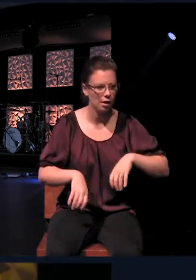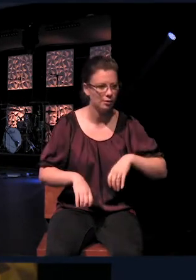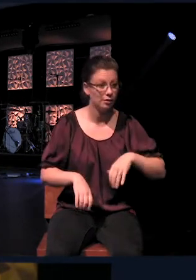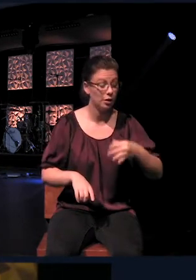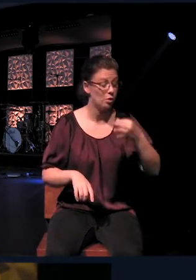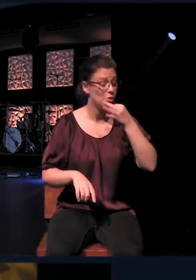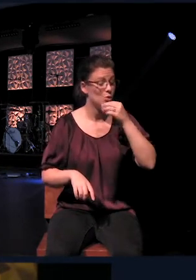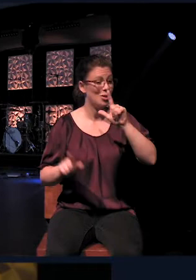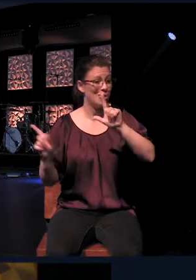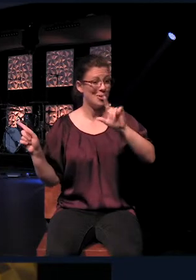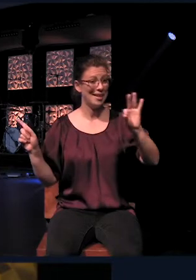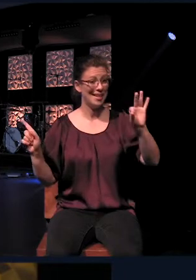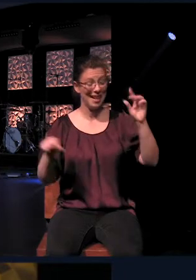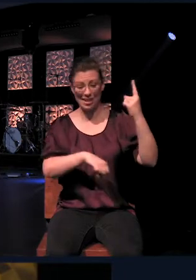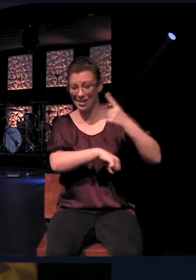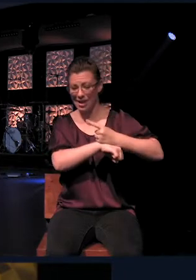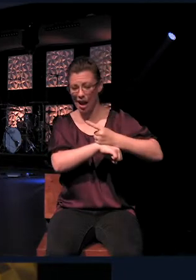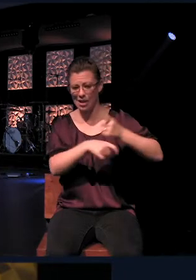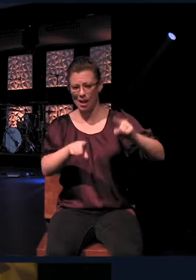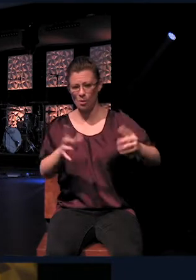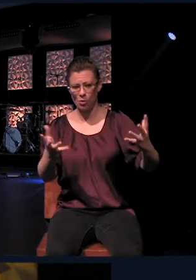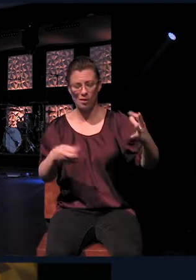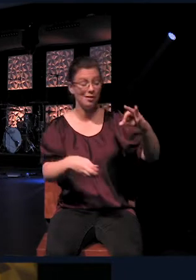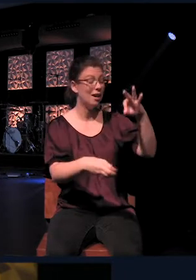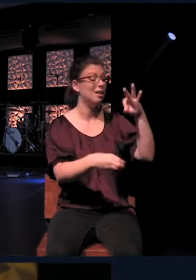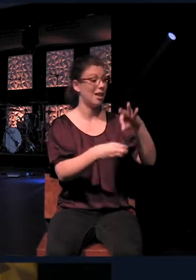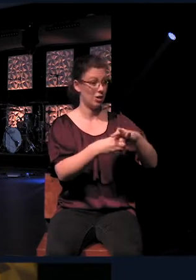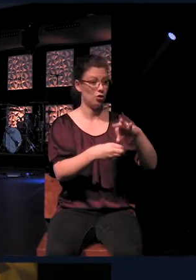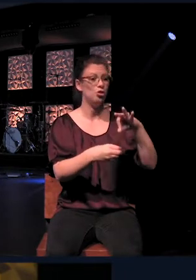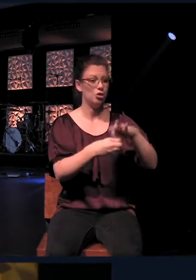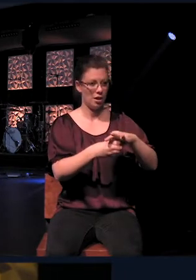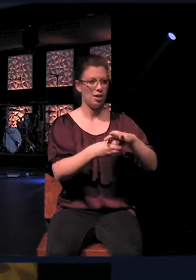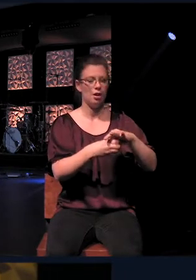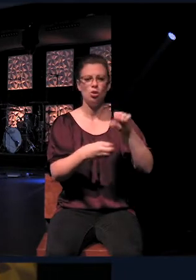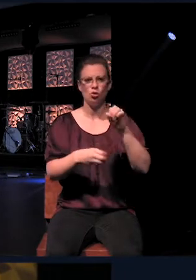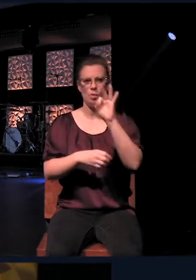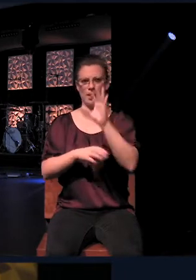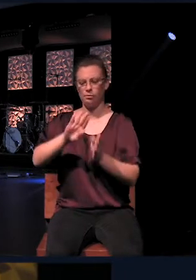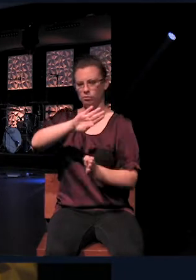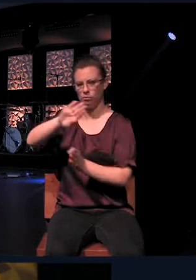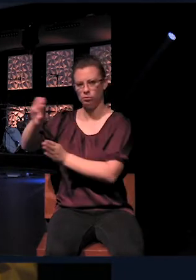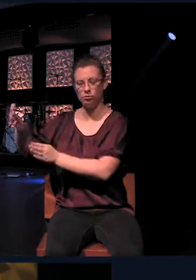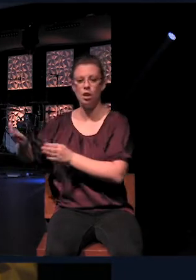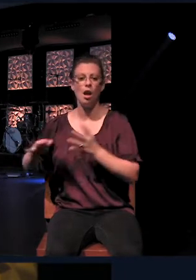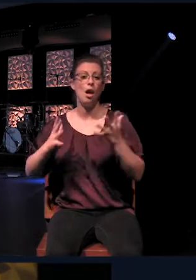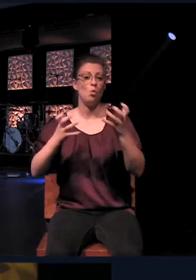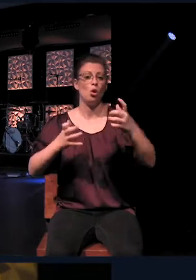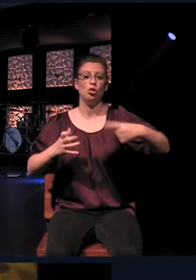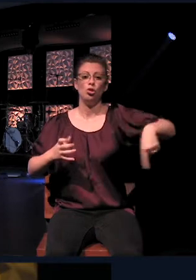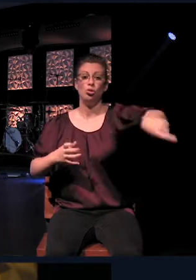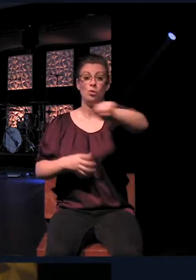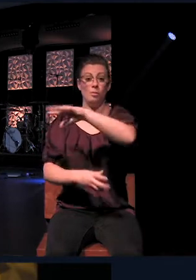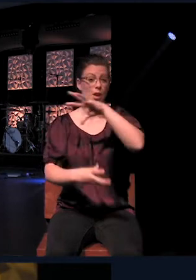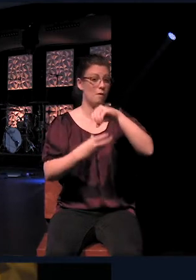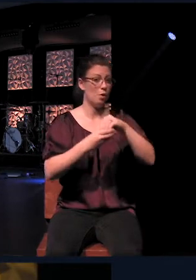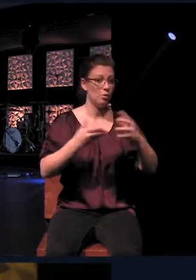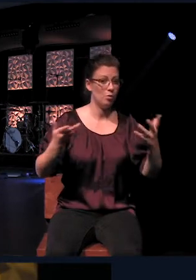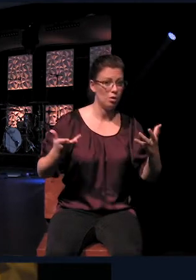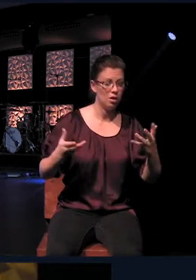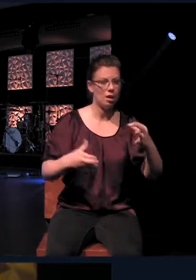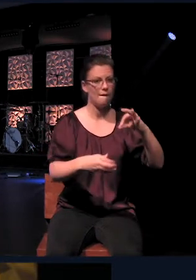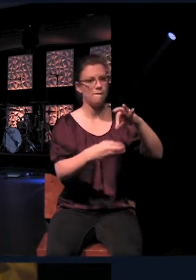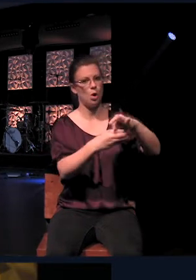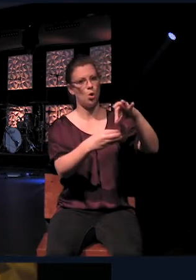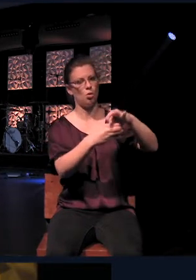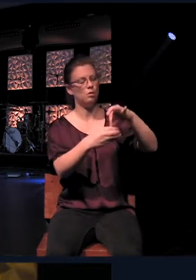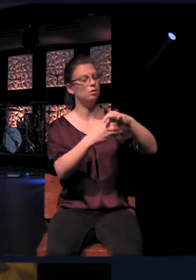days. How about that? And we just want to encourage you to get involved in voting. You know, we have this amazing privilege in our country